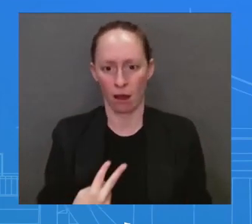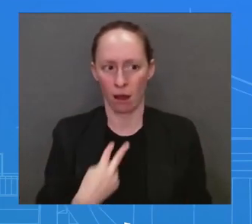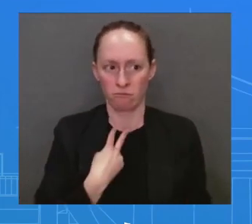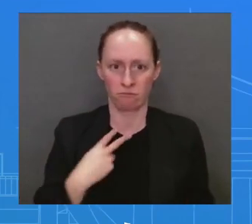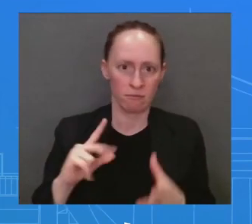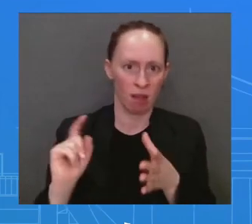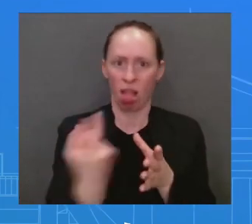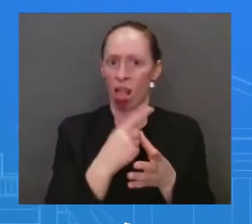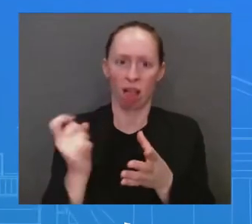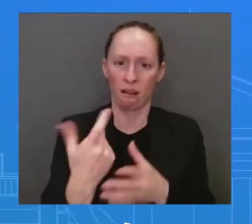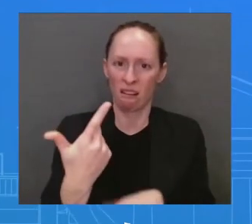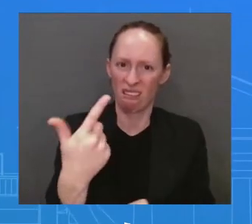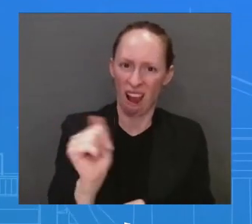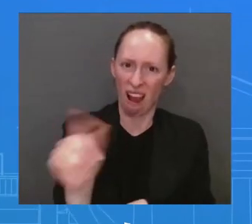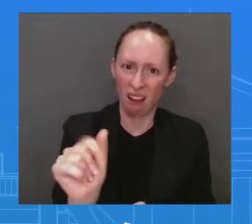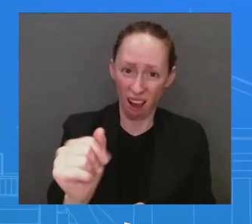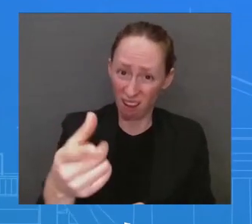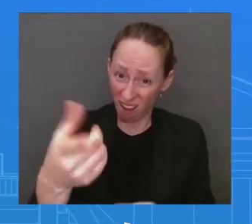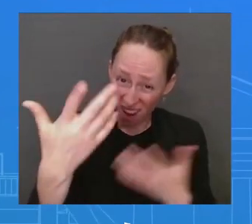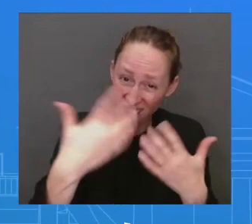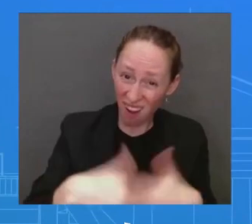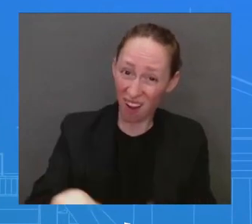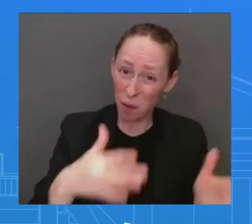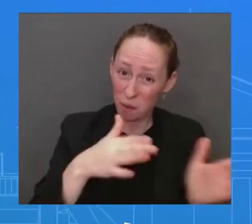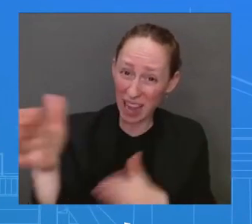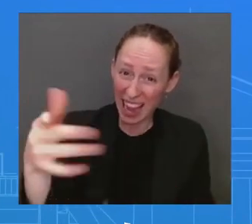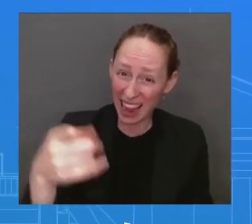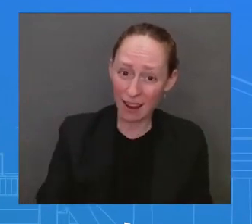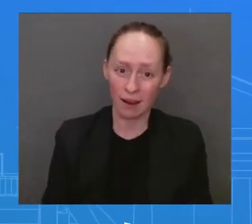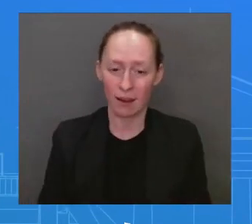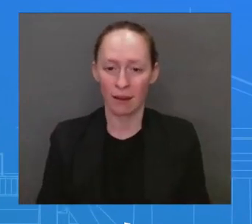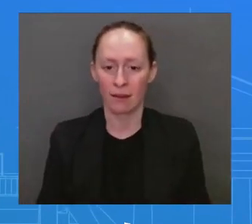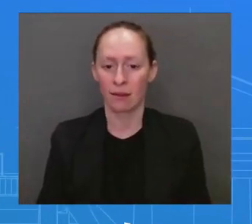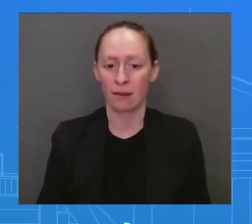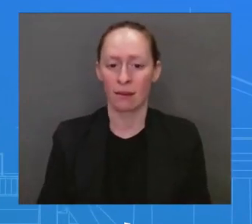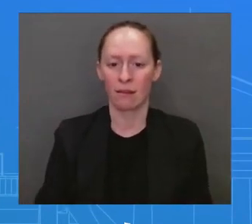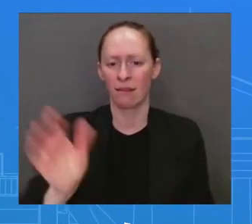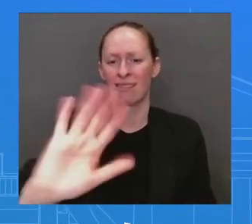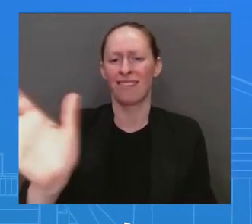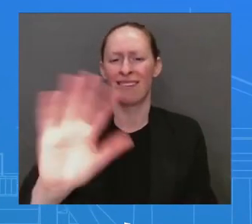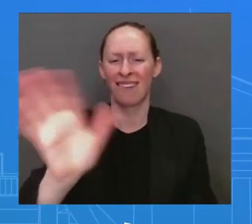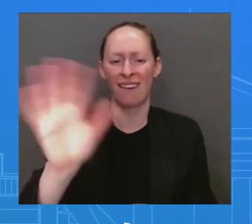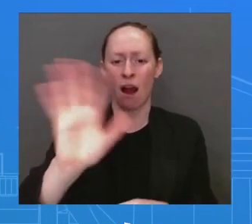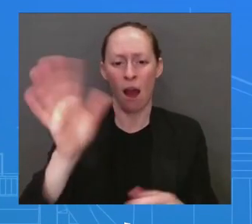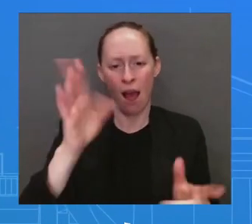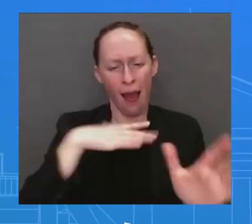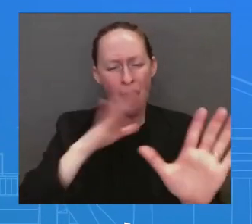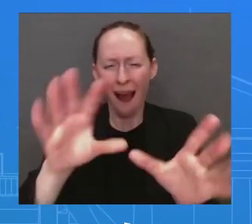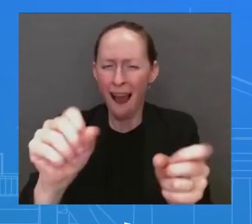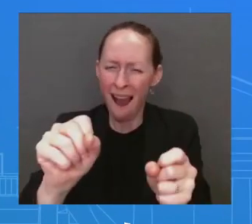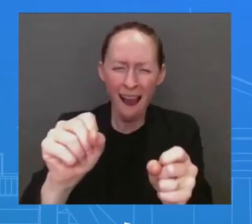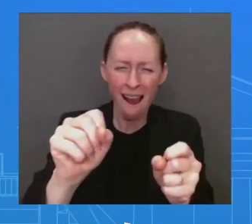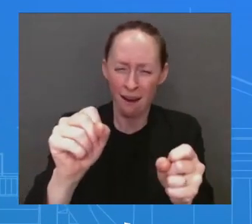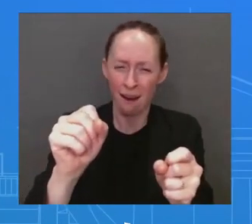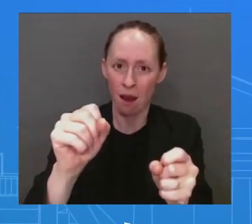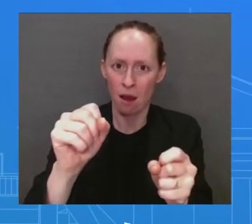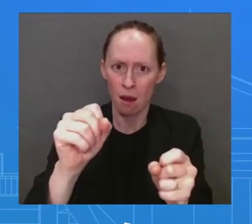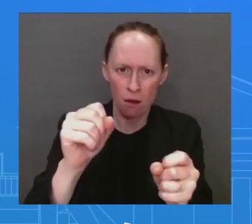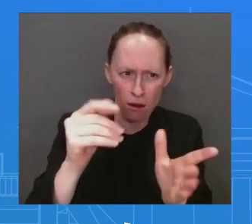stage... Please don't mix up the two. What the question I was getting was on the Washington Post report